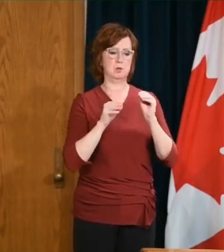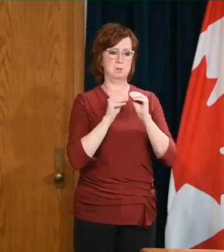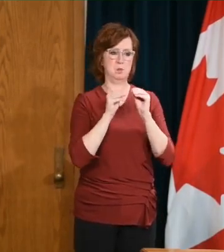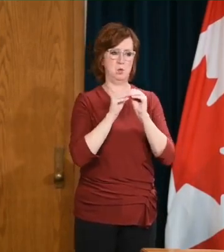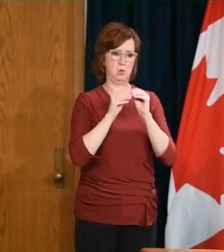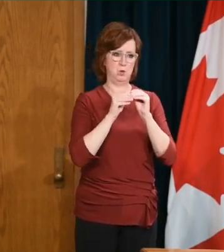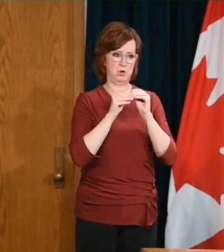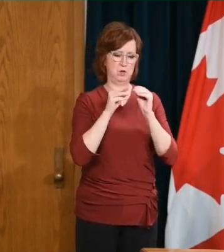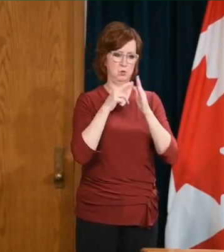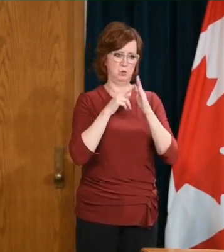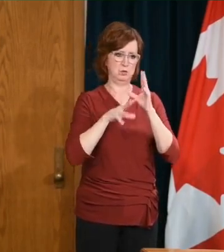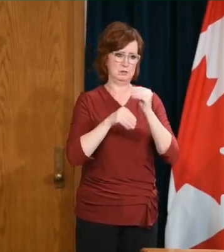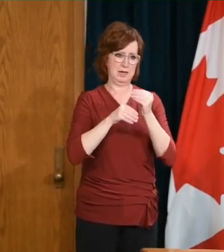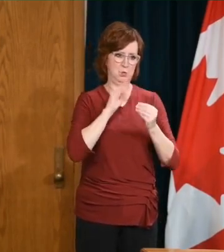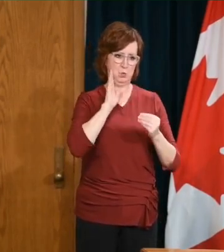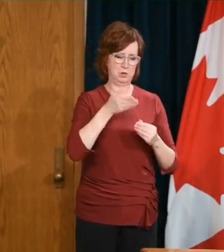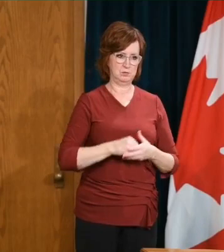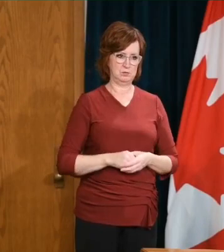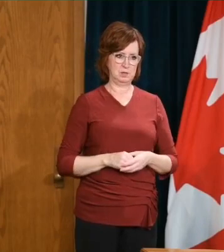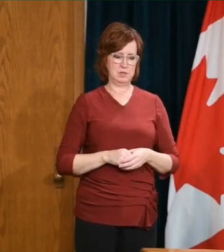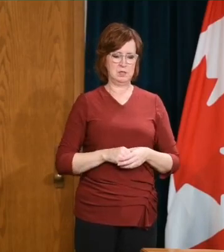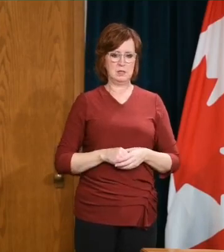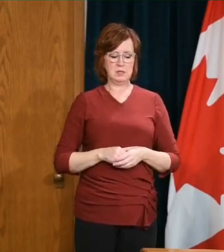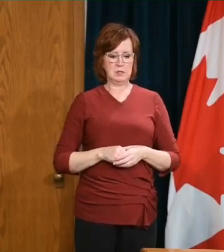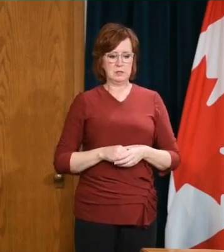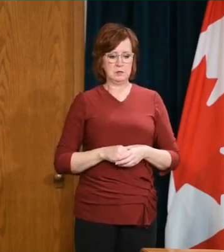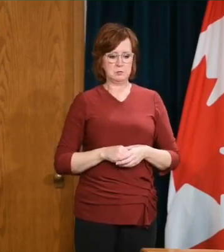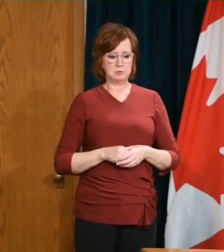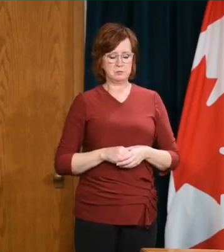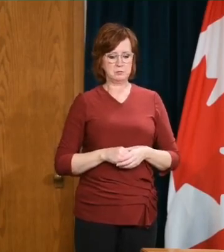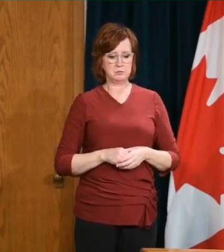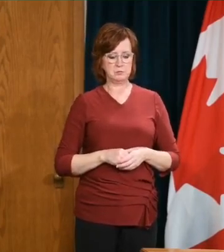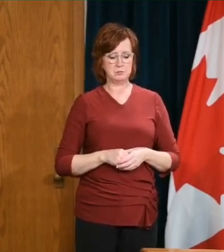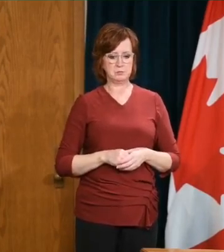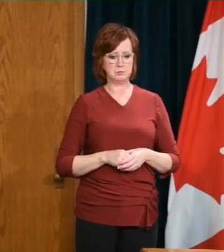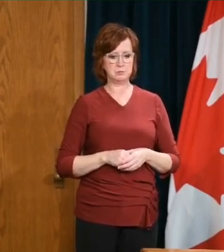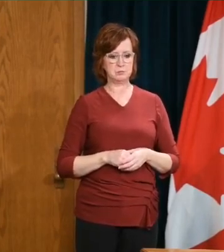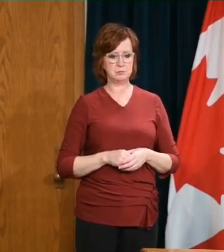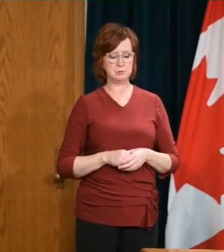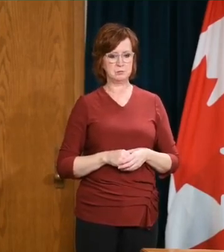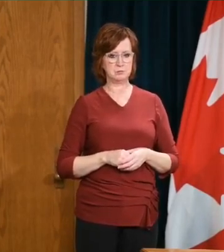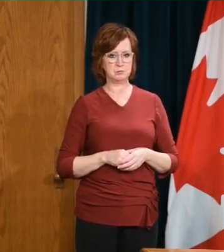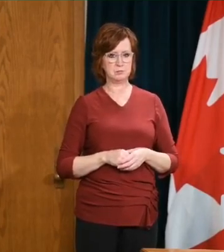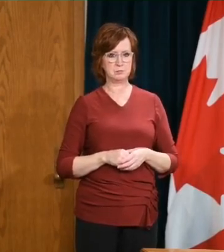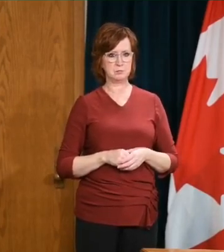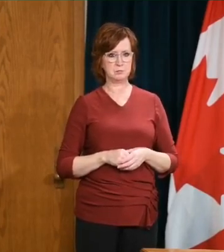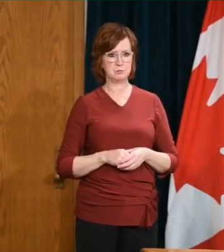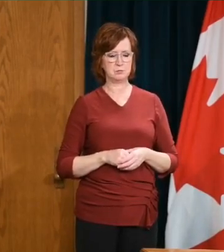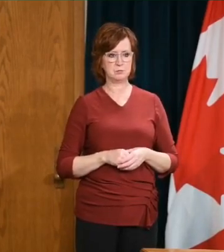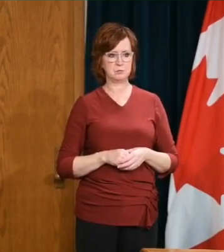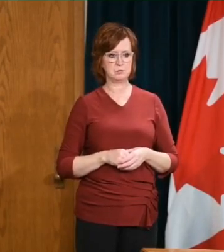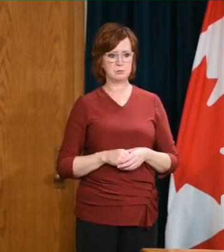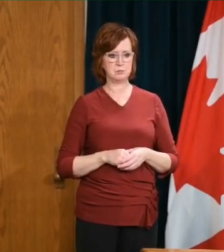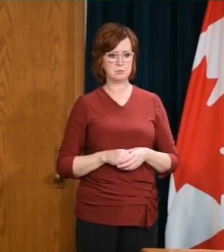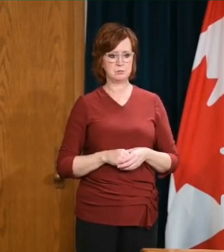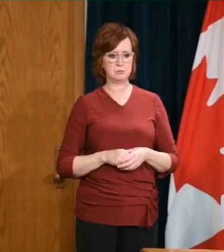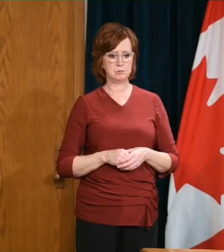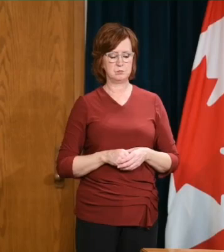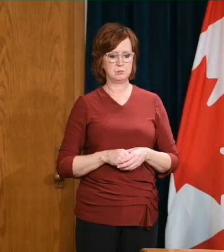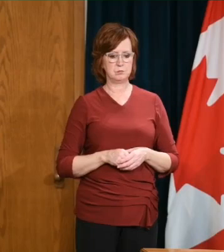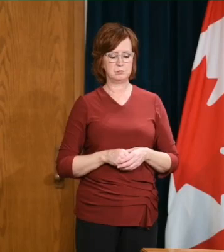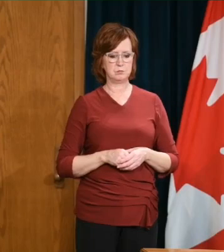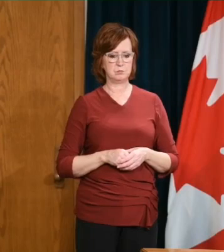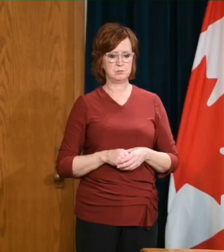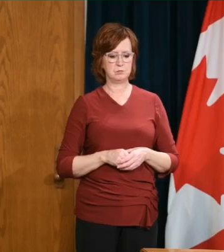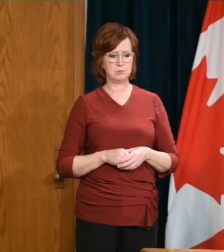like cohorting, like Dr. Hennink said, and other precautions, because sometimes in the early stages of illness, you may not be